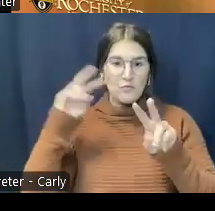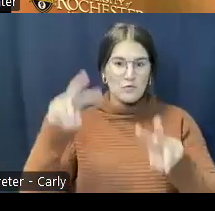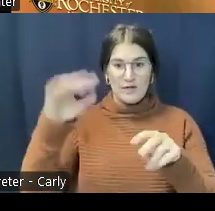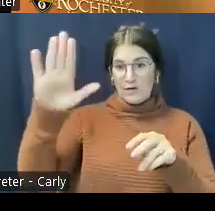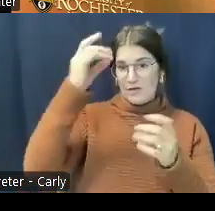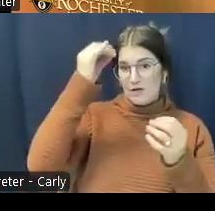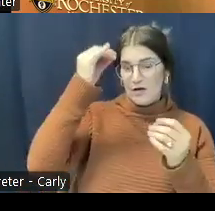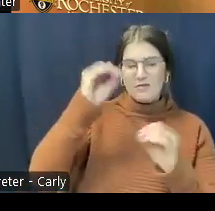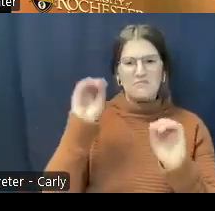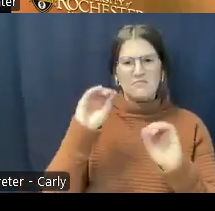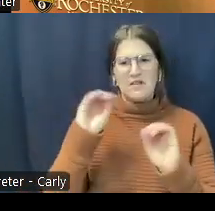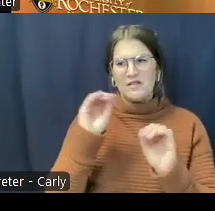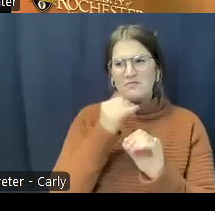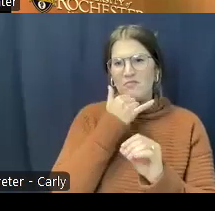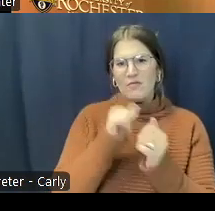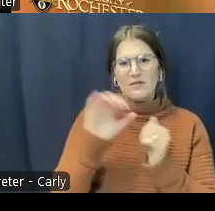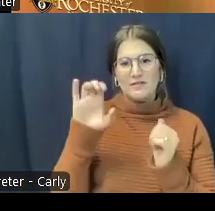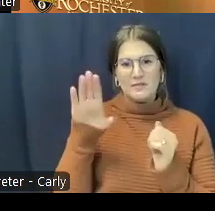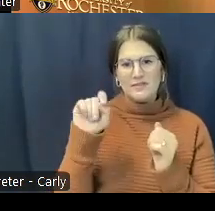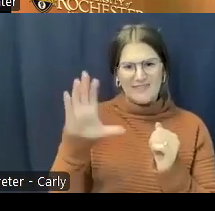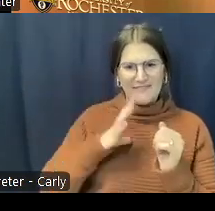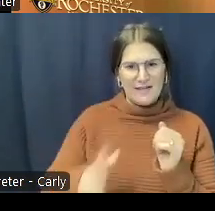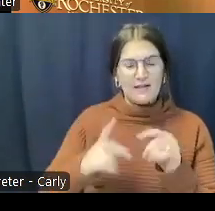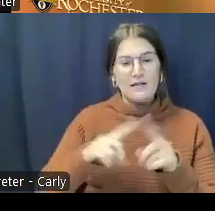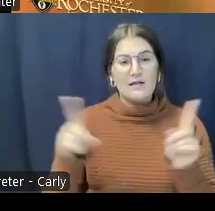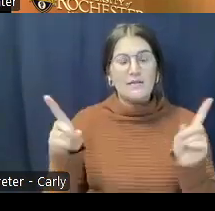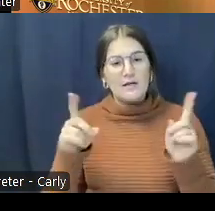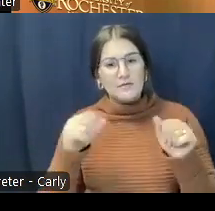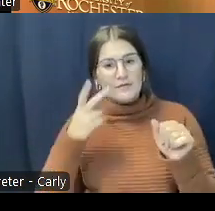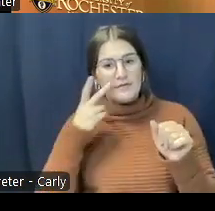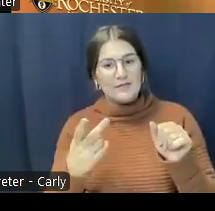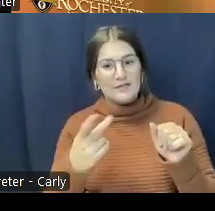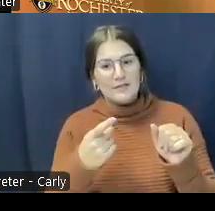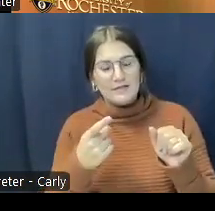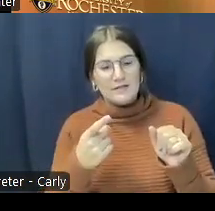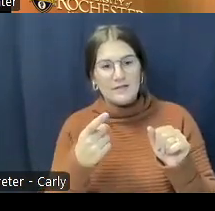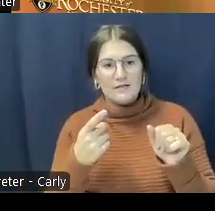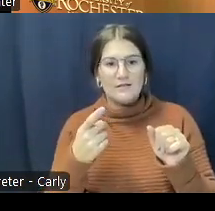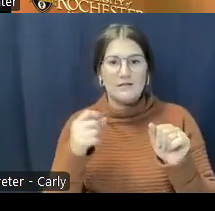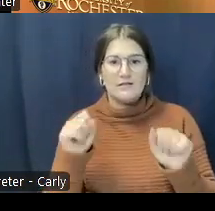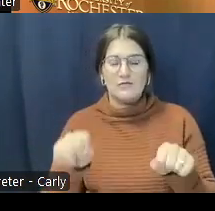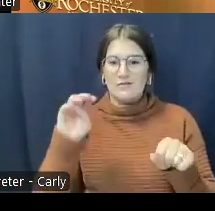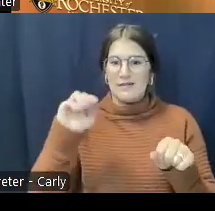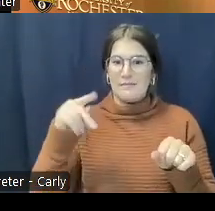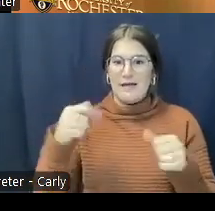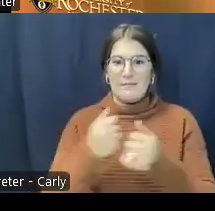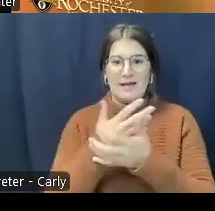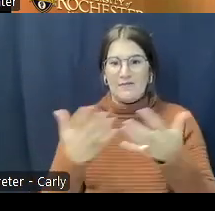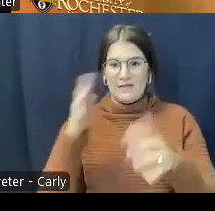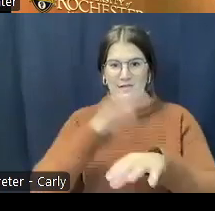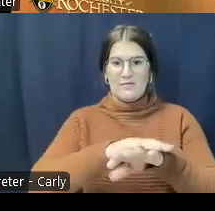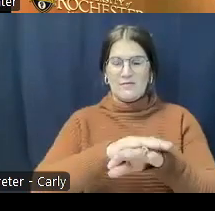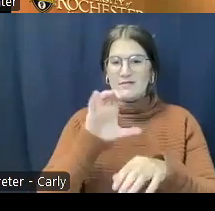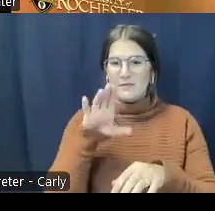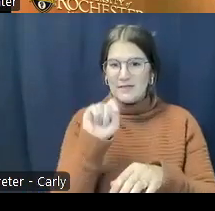Nothing wrong with cognitive behavioral therapy, that's fine. These all things you can map a lot of what I'm talking about today onto CBT, and a